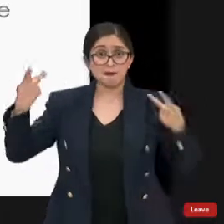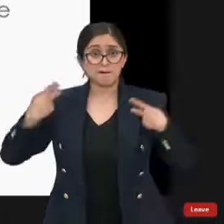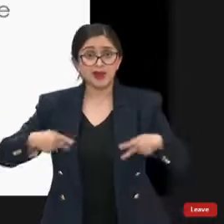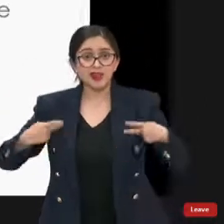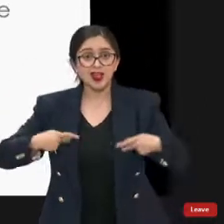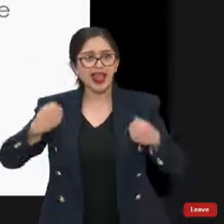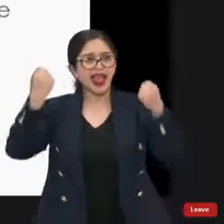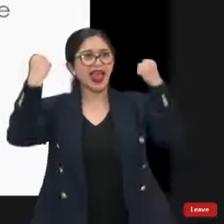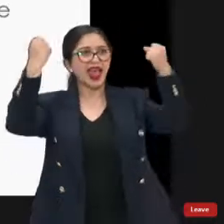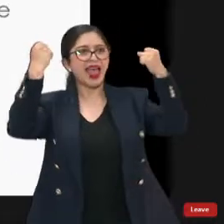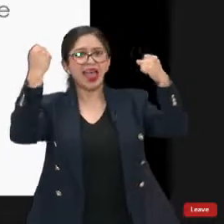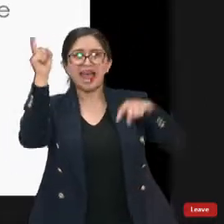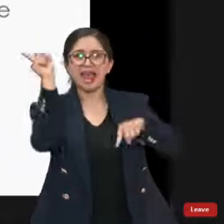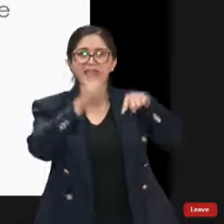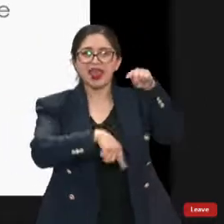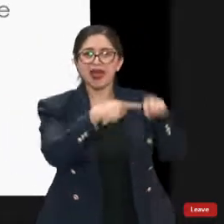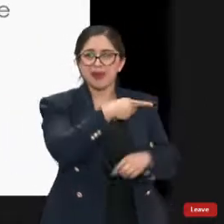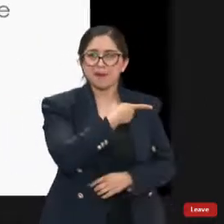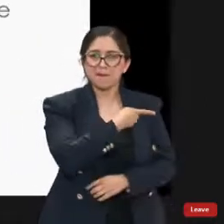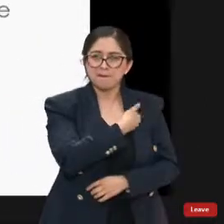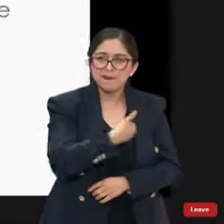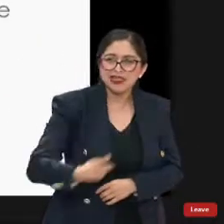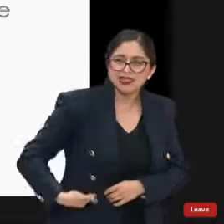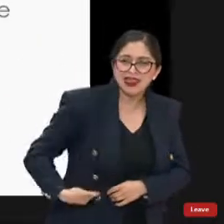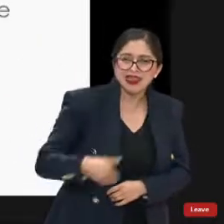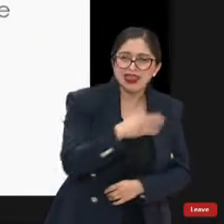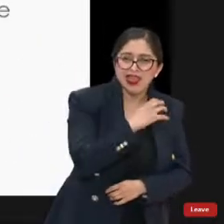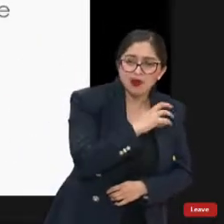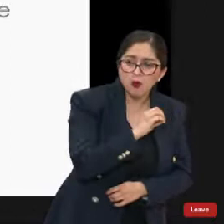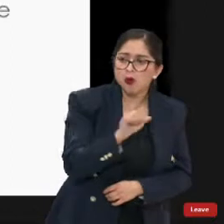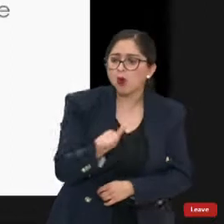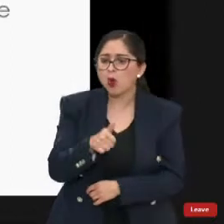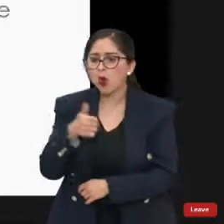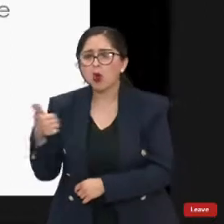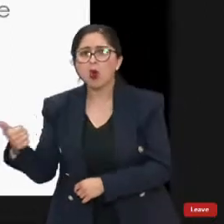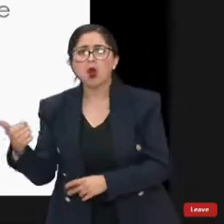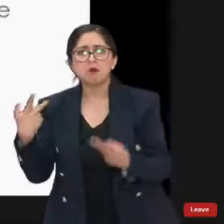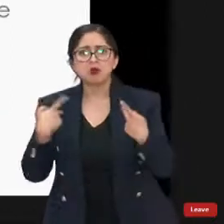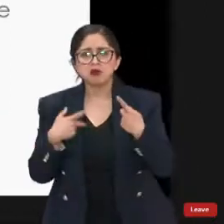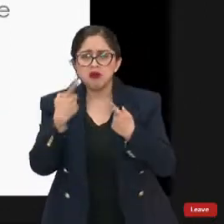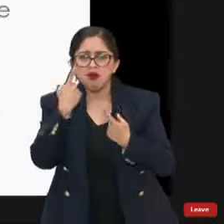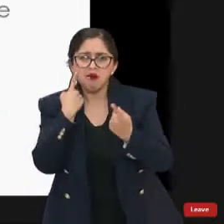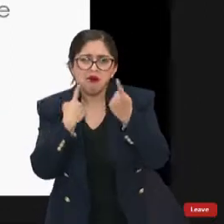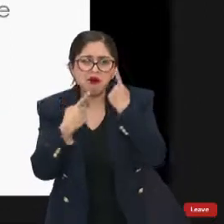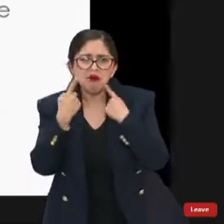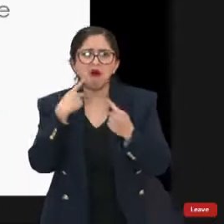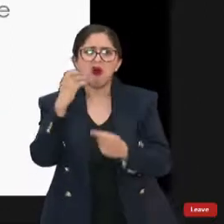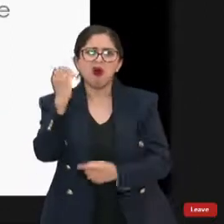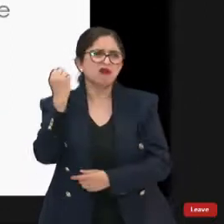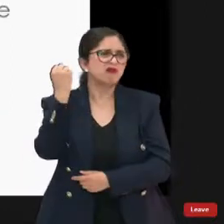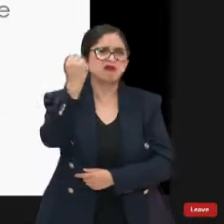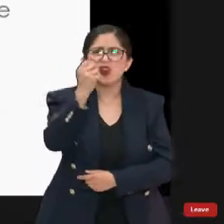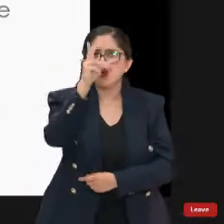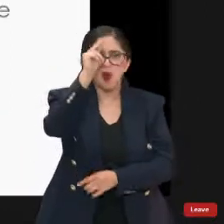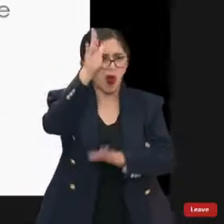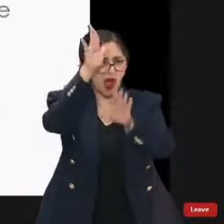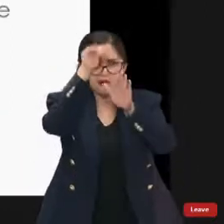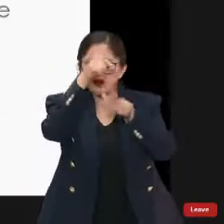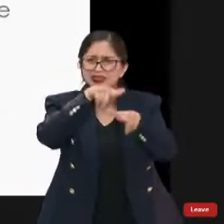army went out to the streets, the citizens were